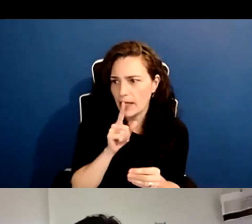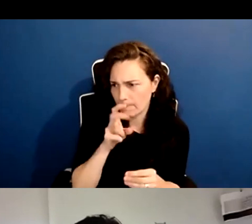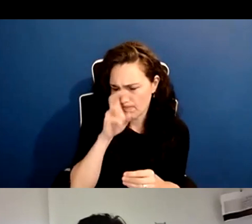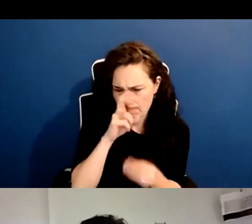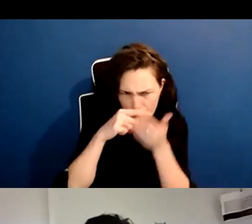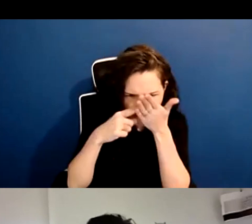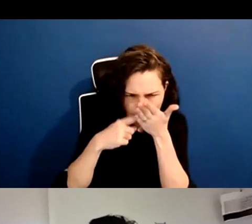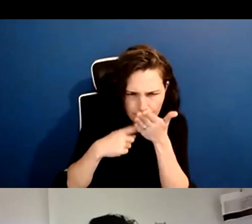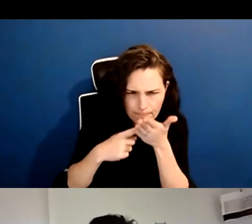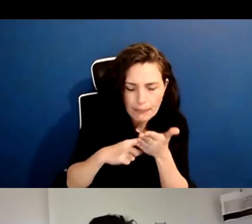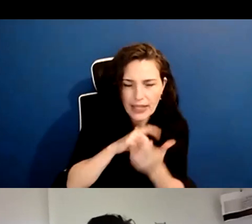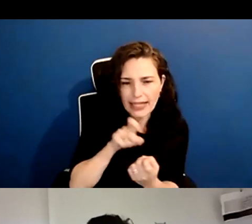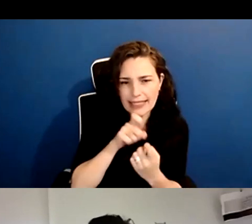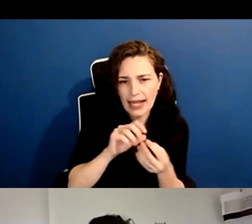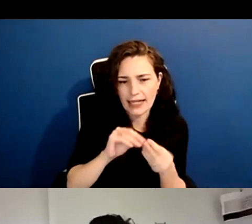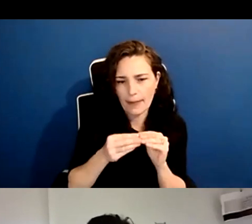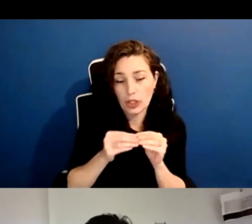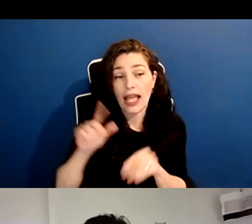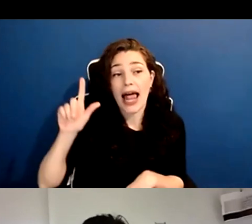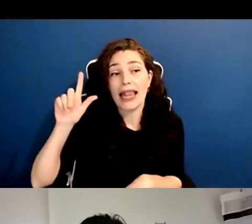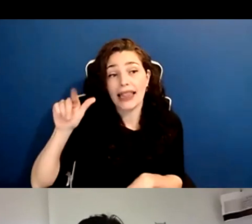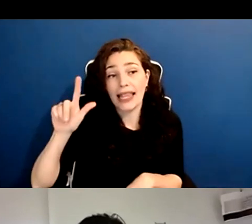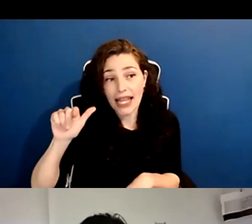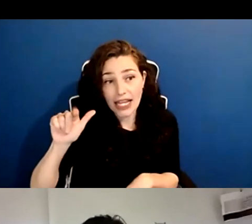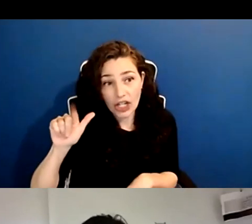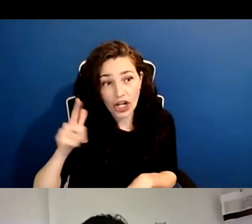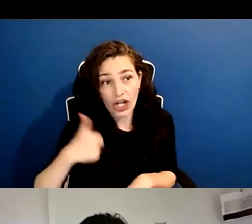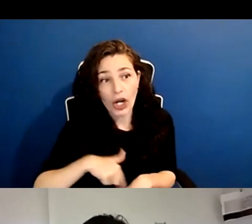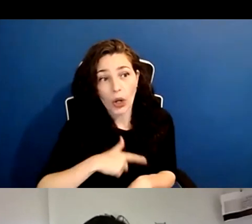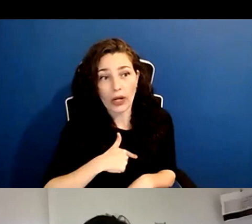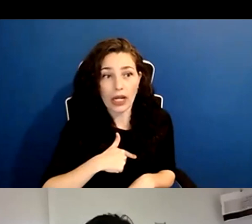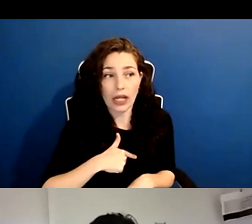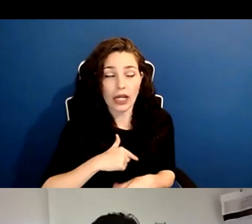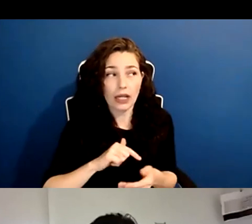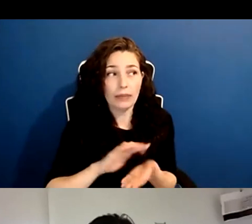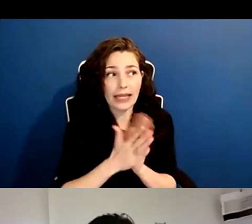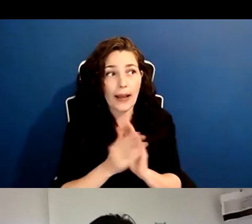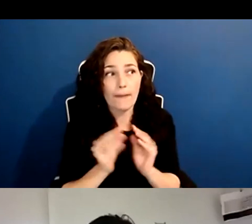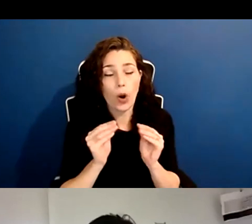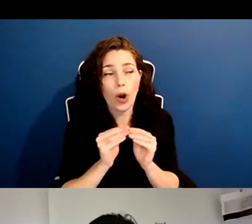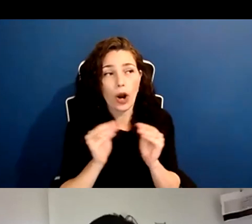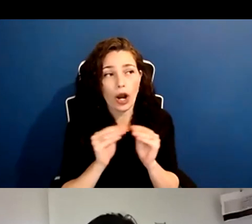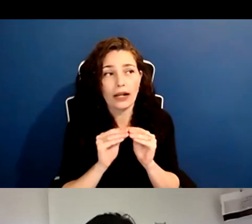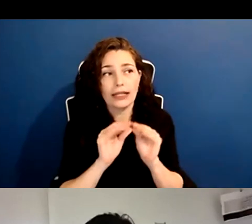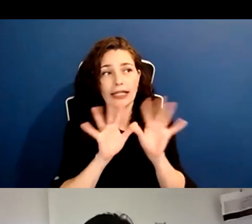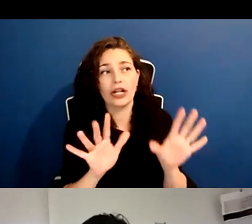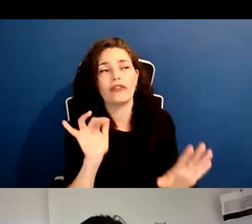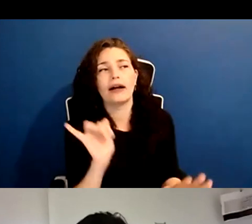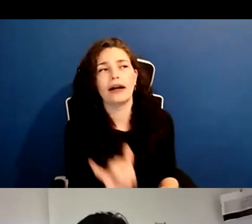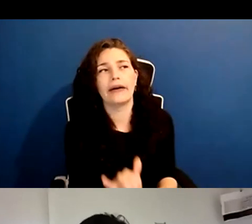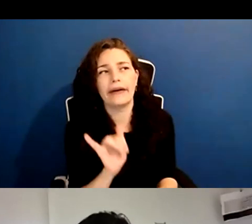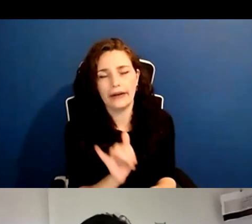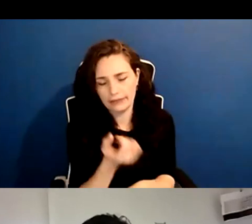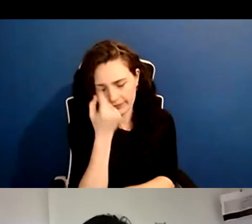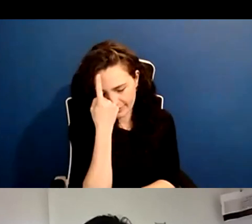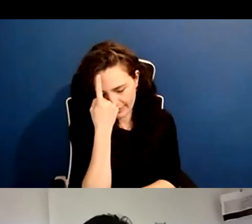As we got more into the film, it became clear that, oh, this isn't just an exercise that funders want to know.